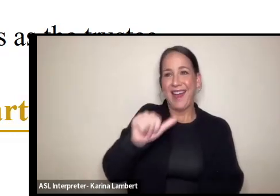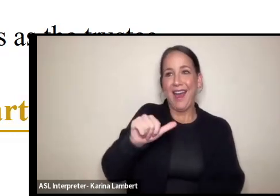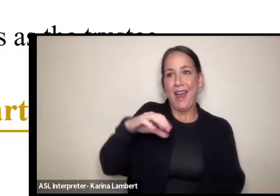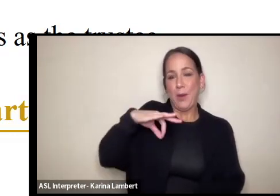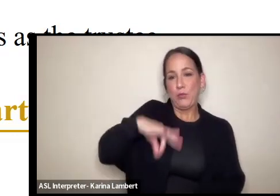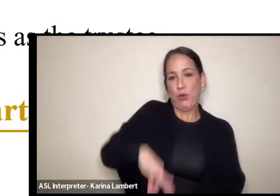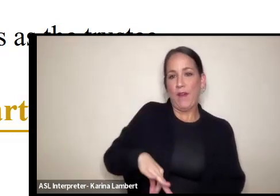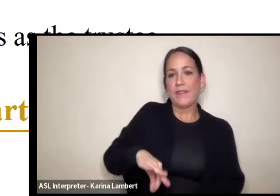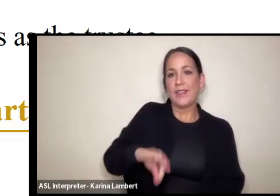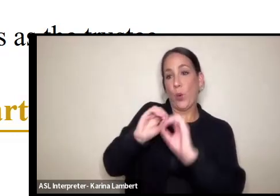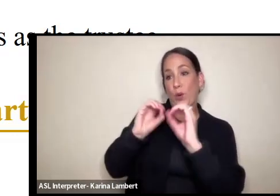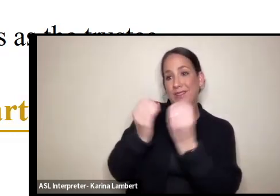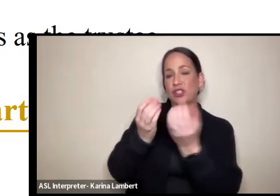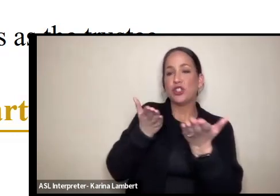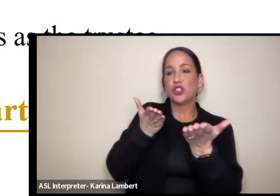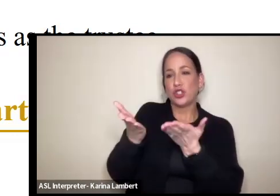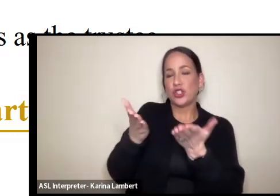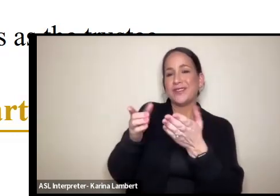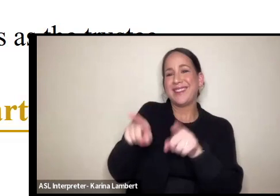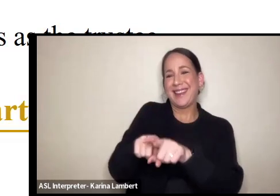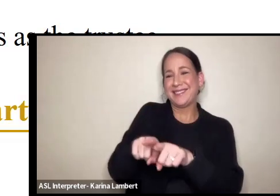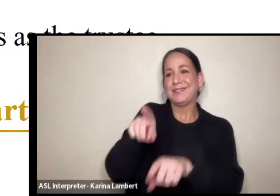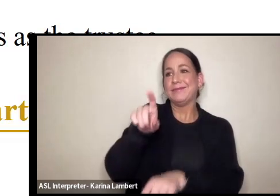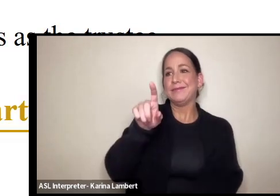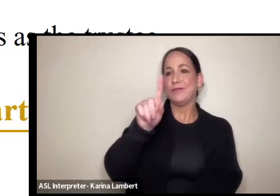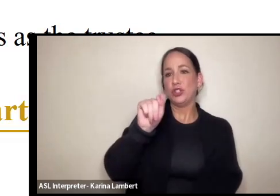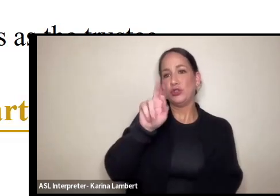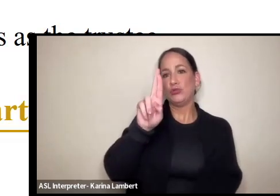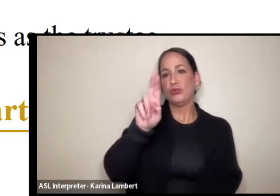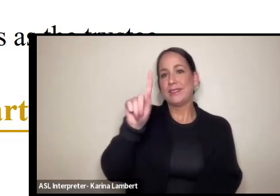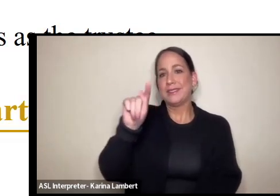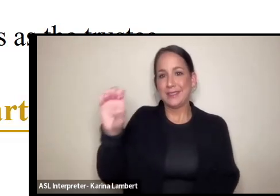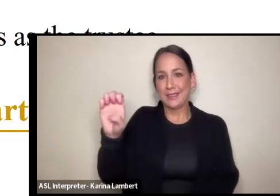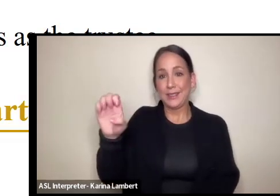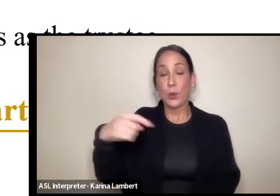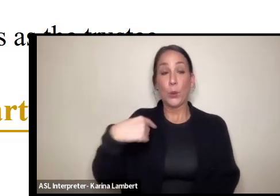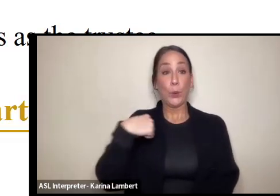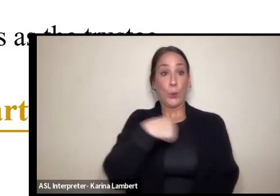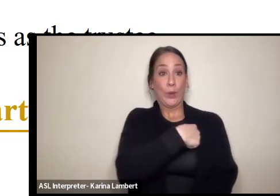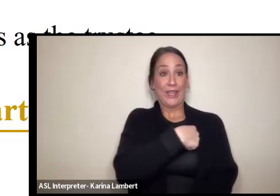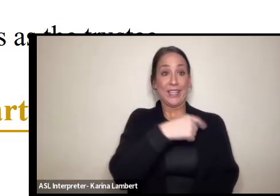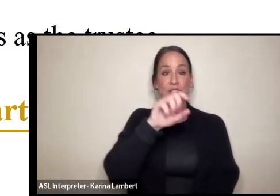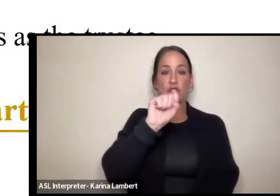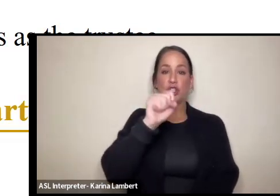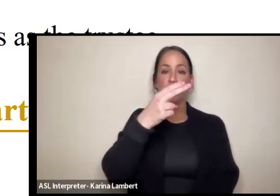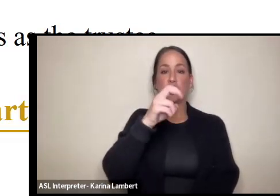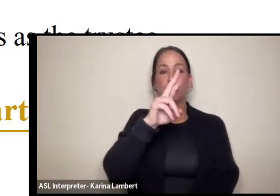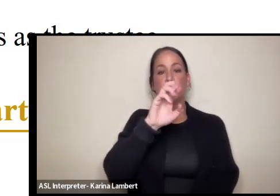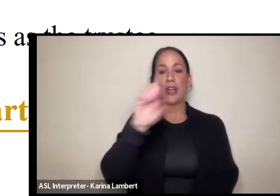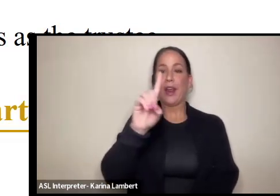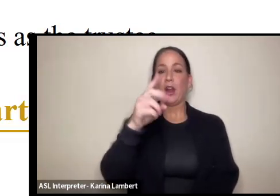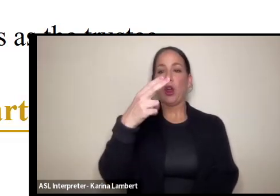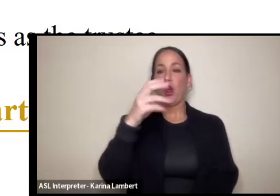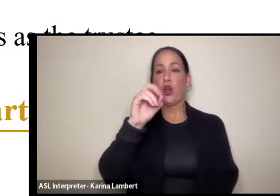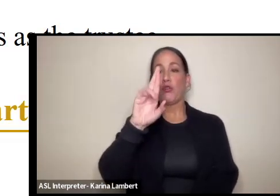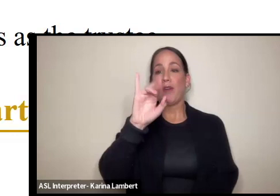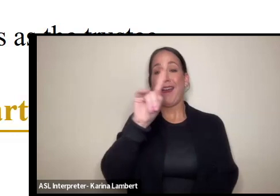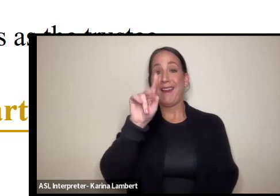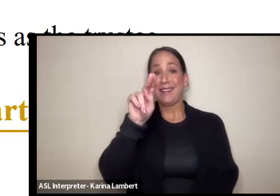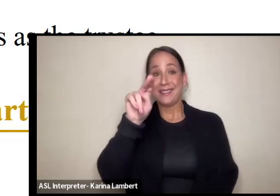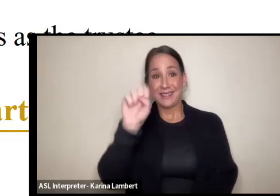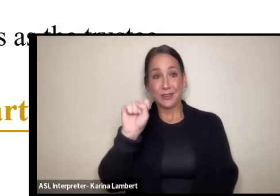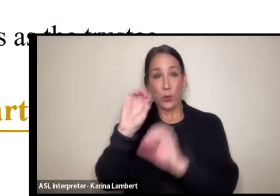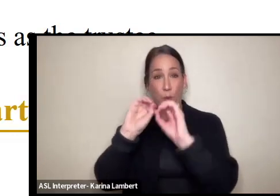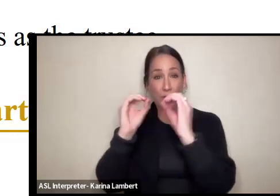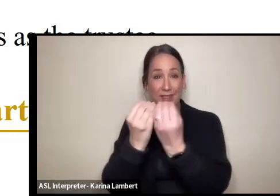case, we, Shared Horizons, as a nonprofit organization, will serve as the trustee. So you will not